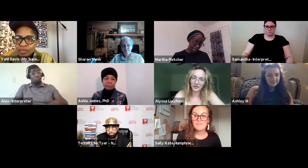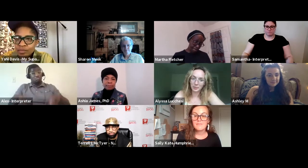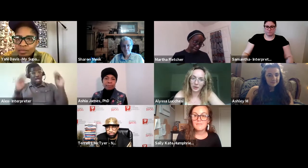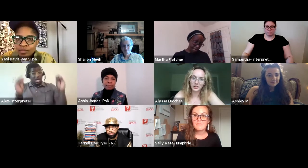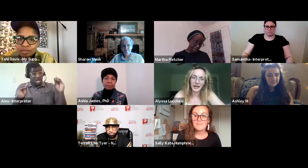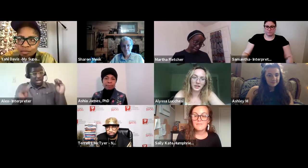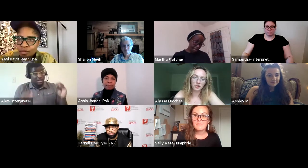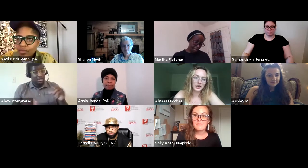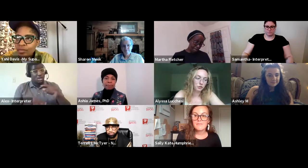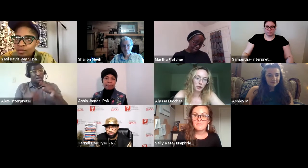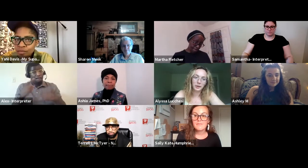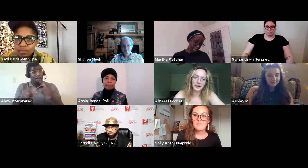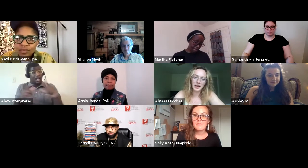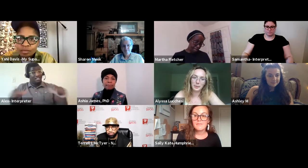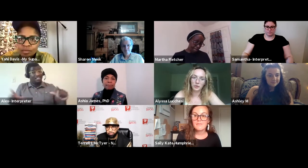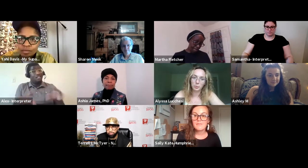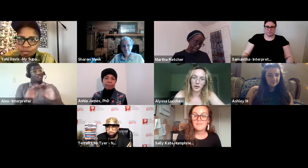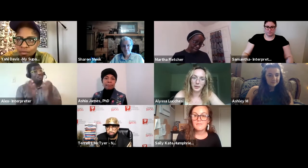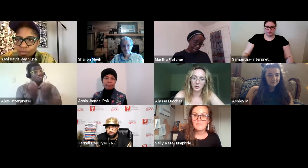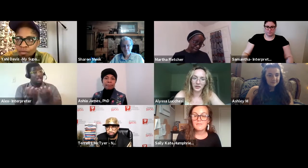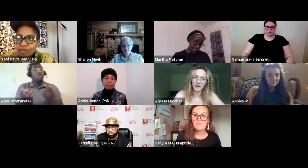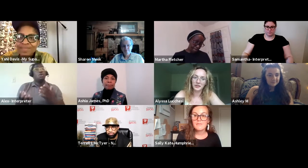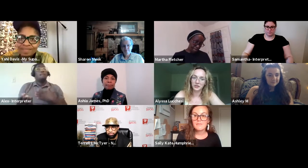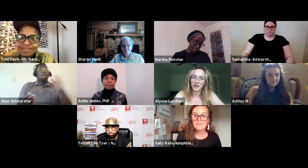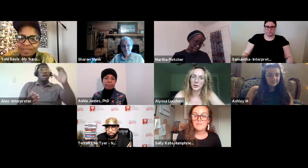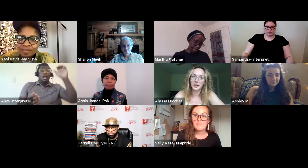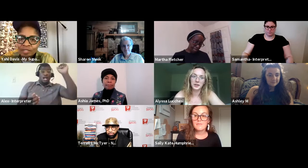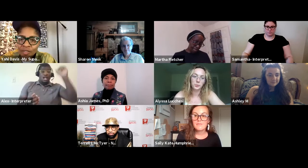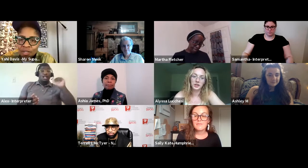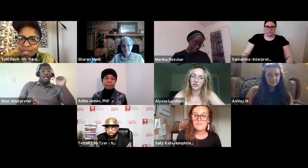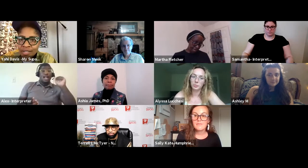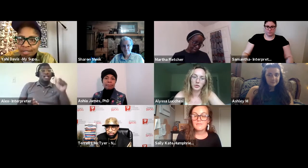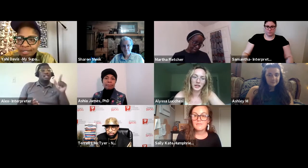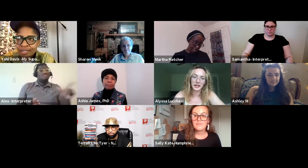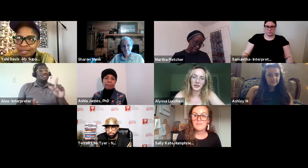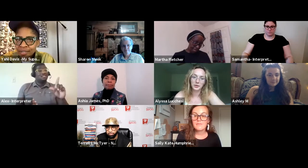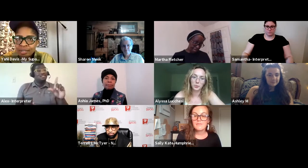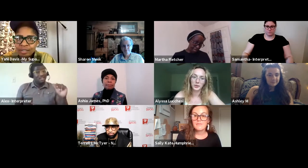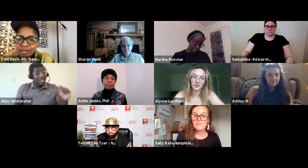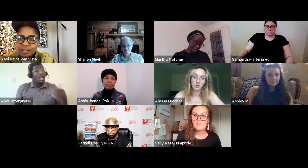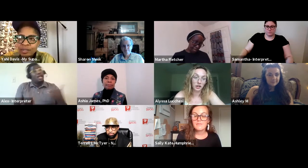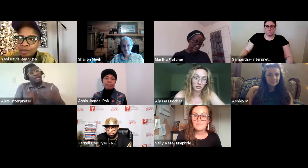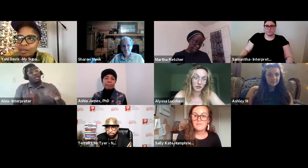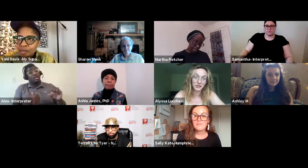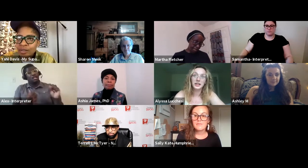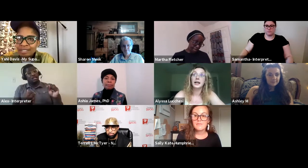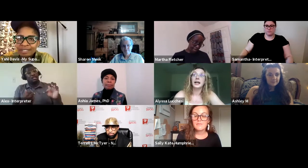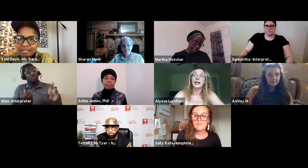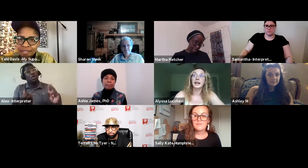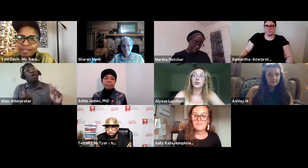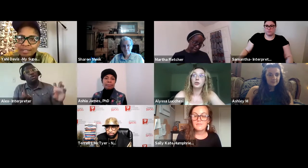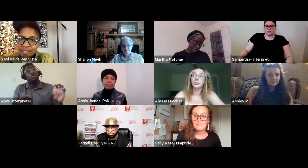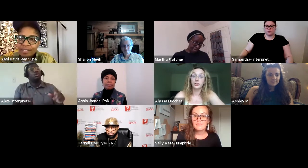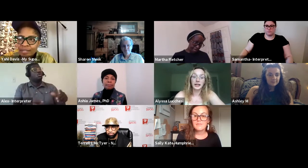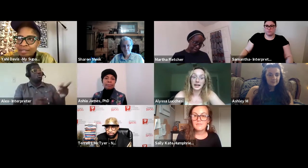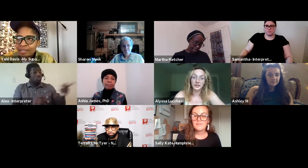born disabled and she had a stroke around the time I was born about 25 years ago. And we just communicated with gestures. And